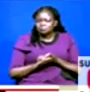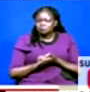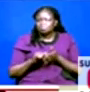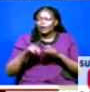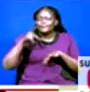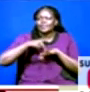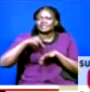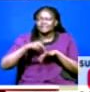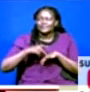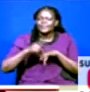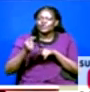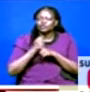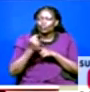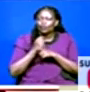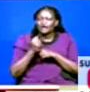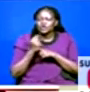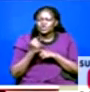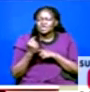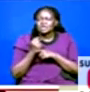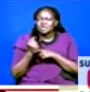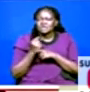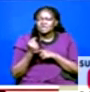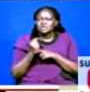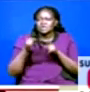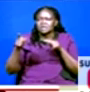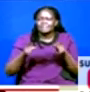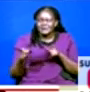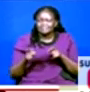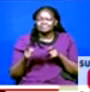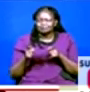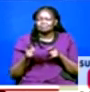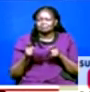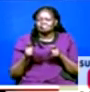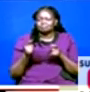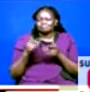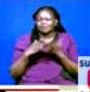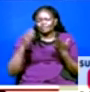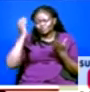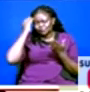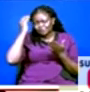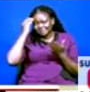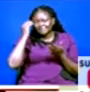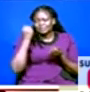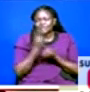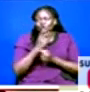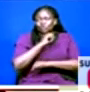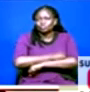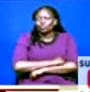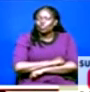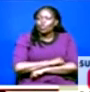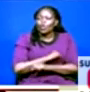principals were trained, and I believe, to manage a certain number of students in a secondary school